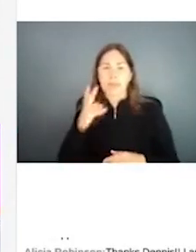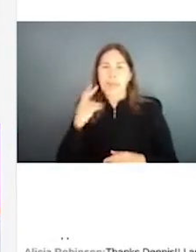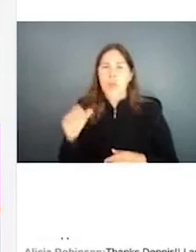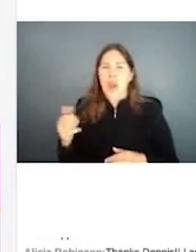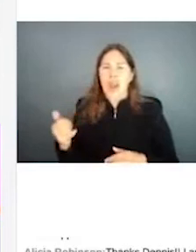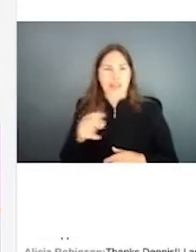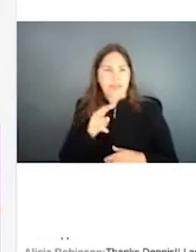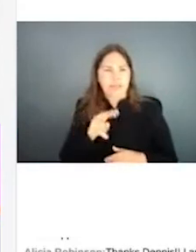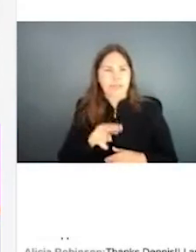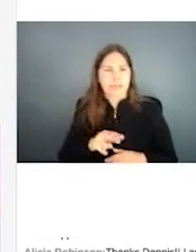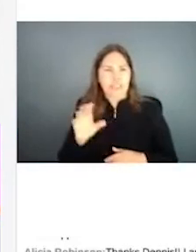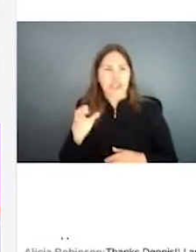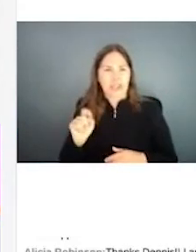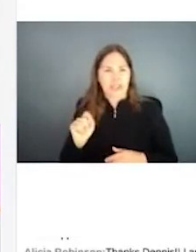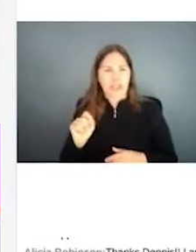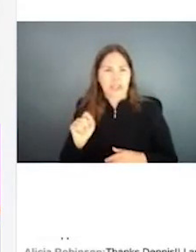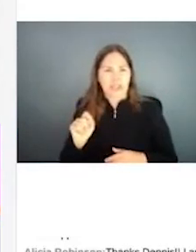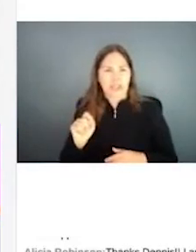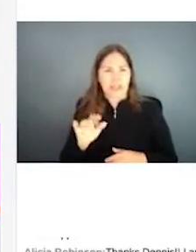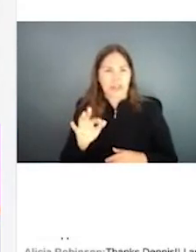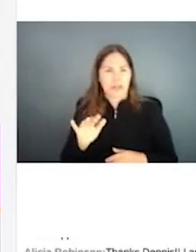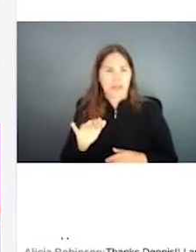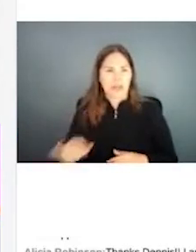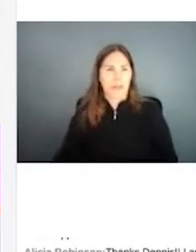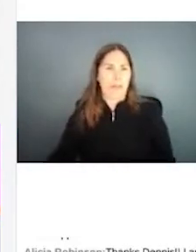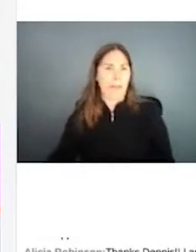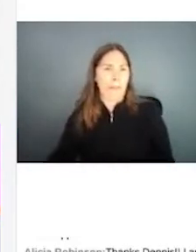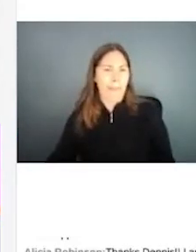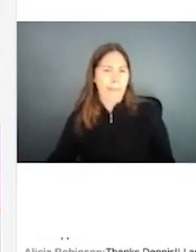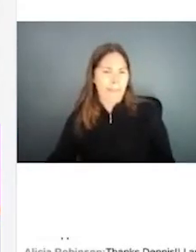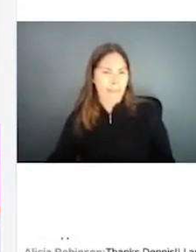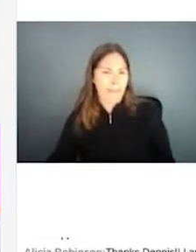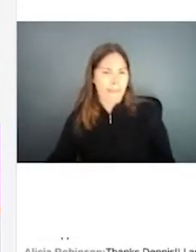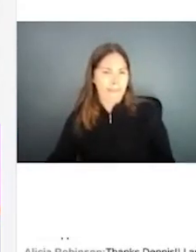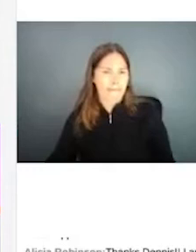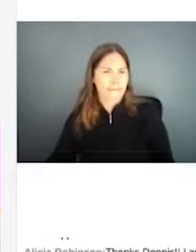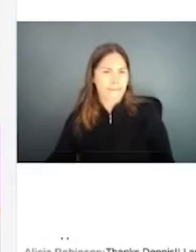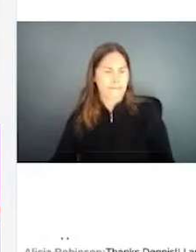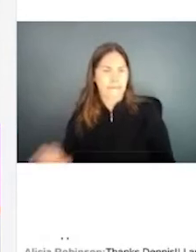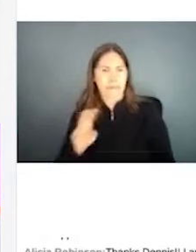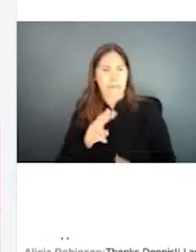here. PowerPoint, got that.